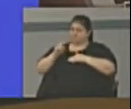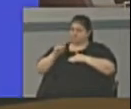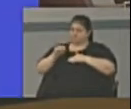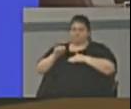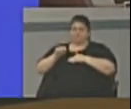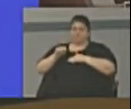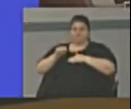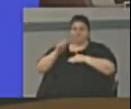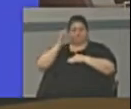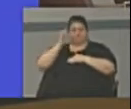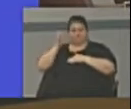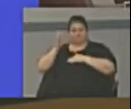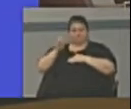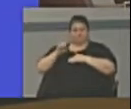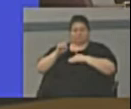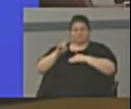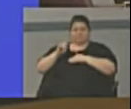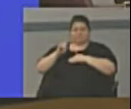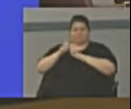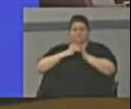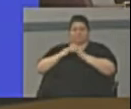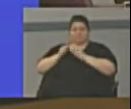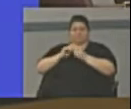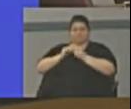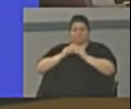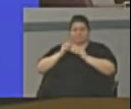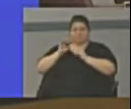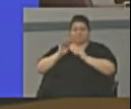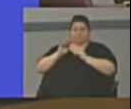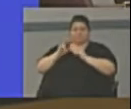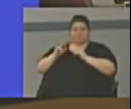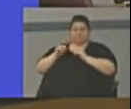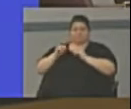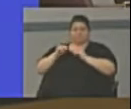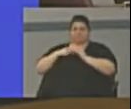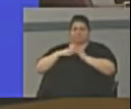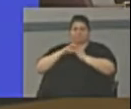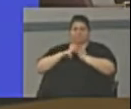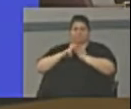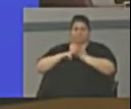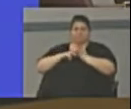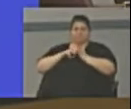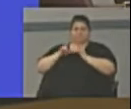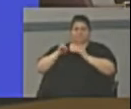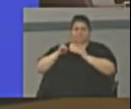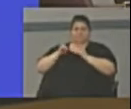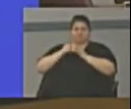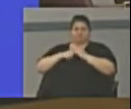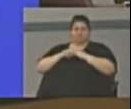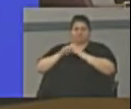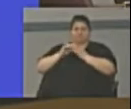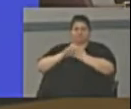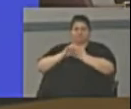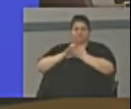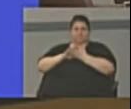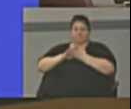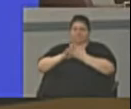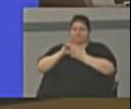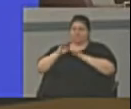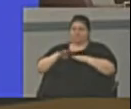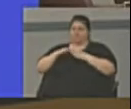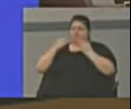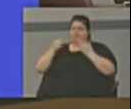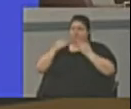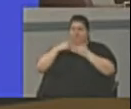plan number 830. I've read the title into the record for the first reading. I'll open the public hearing